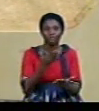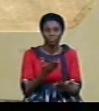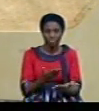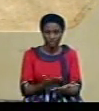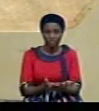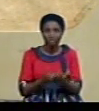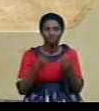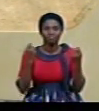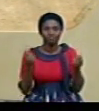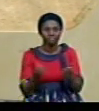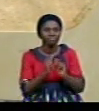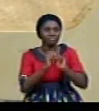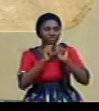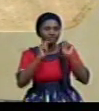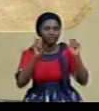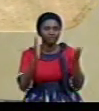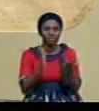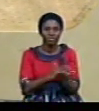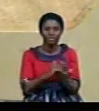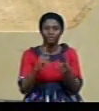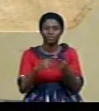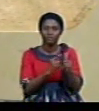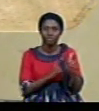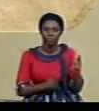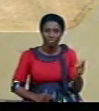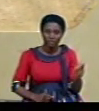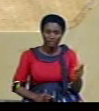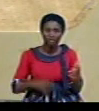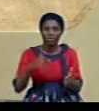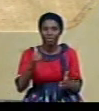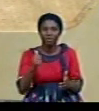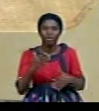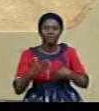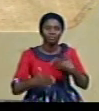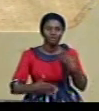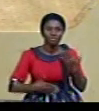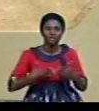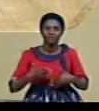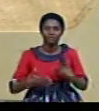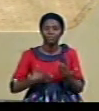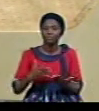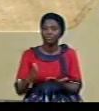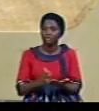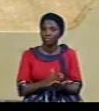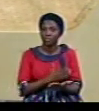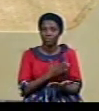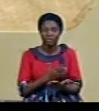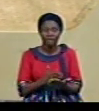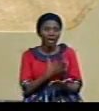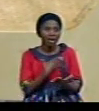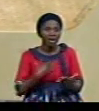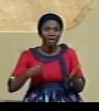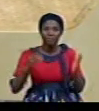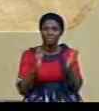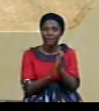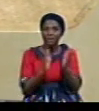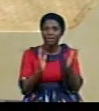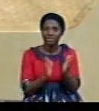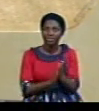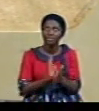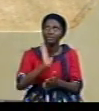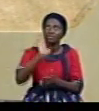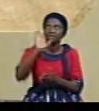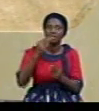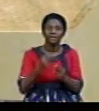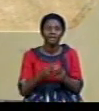Lord is good Allelujah sing onto the Lord a joyful song Let Us